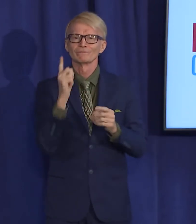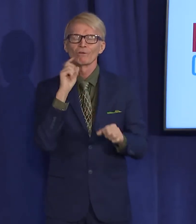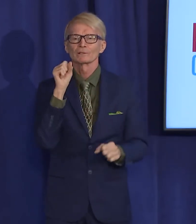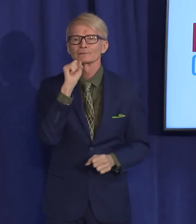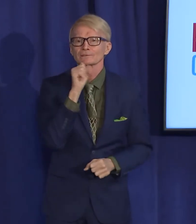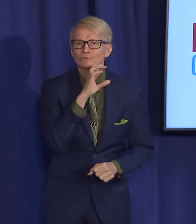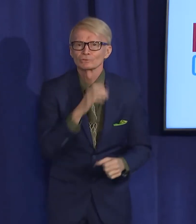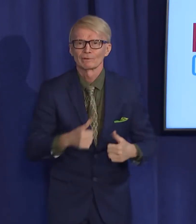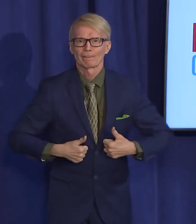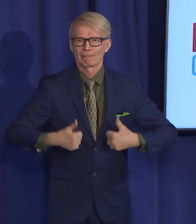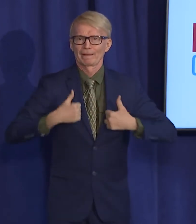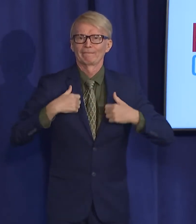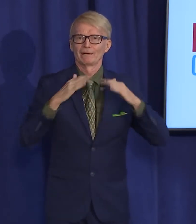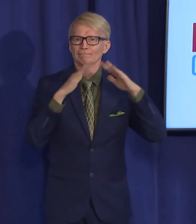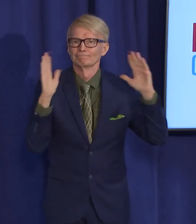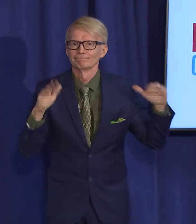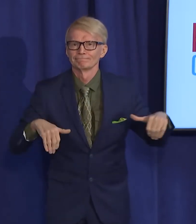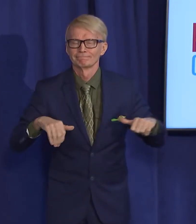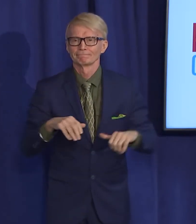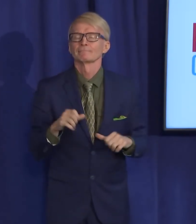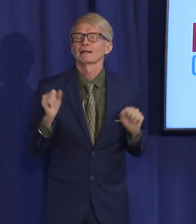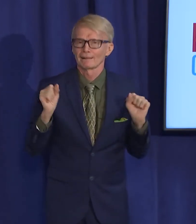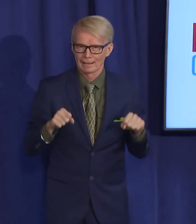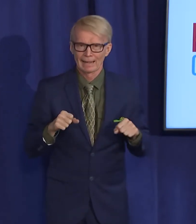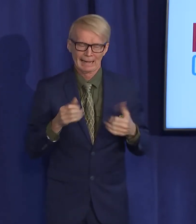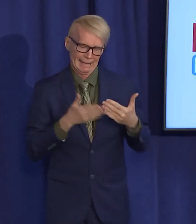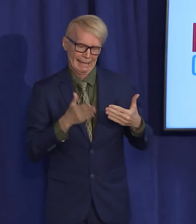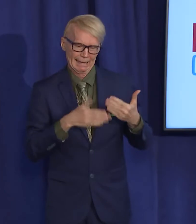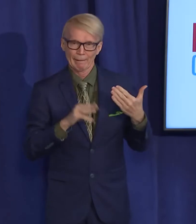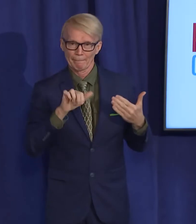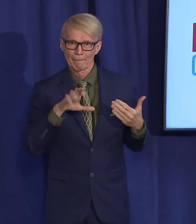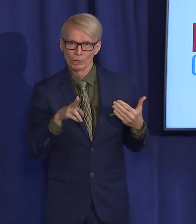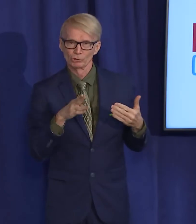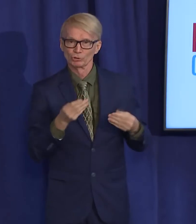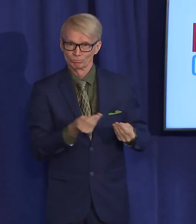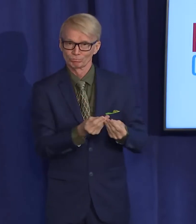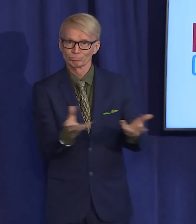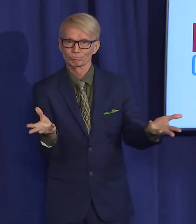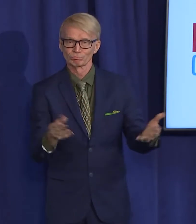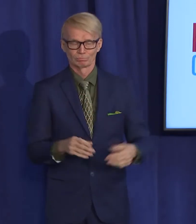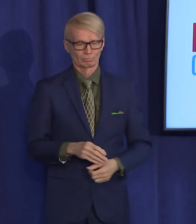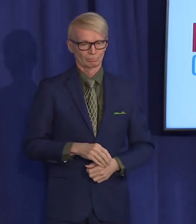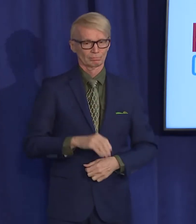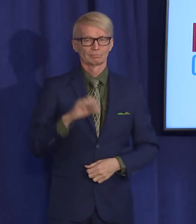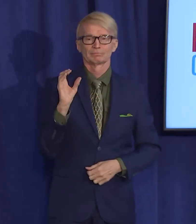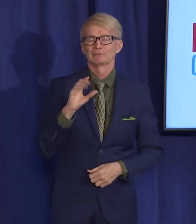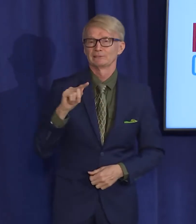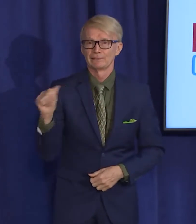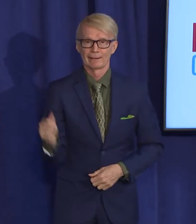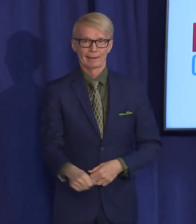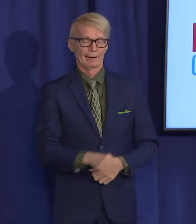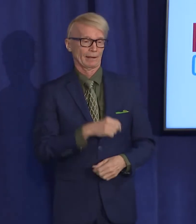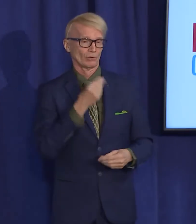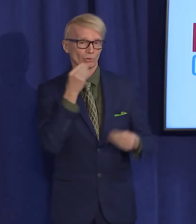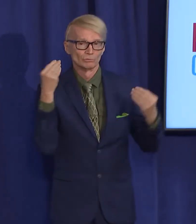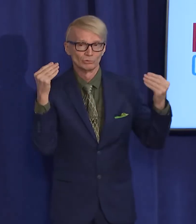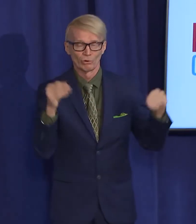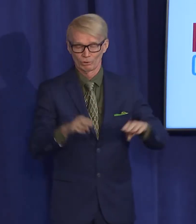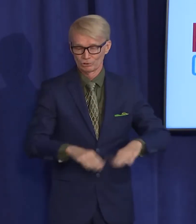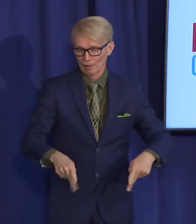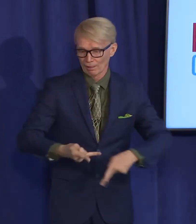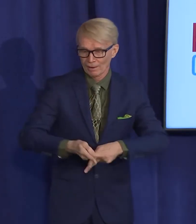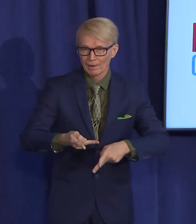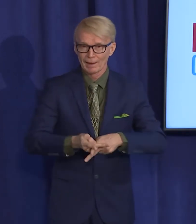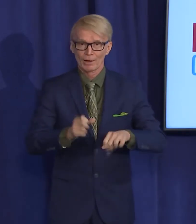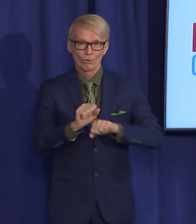by the end of March. We've already prioritized vaccine for our first responders, CTA employees, grocery store employees, child care